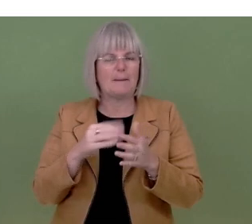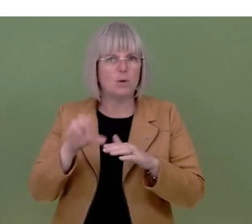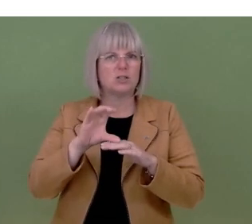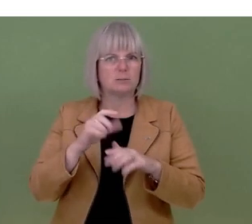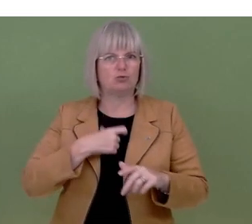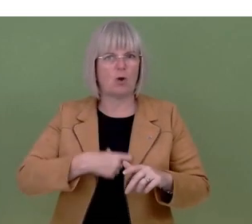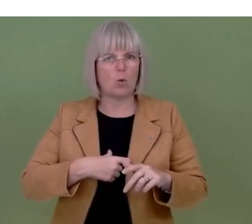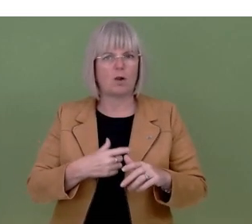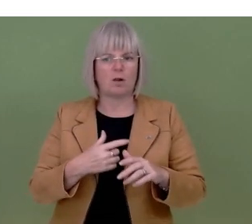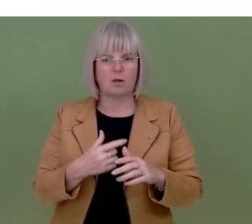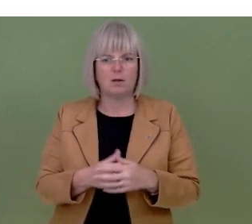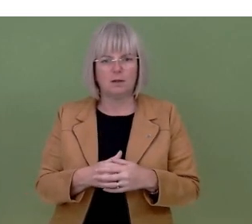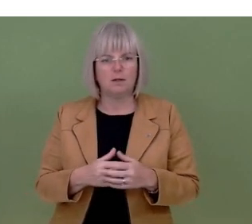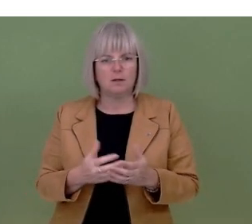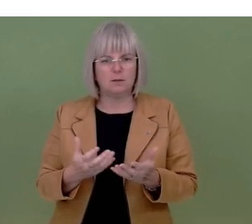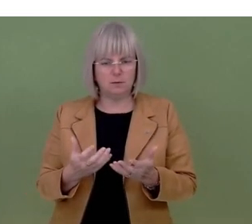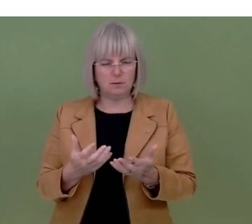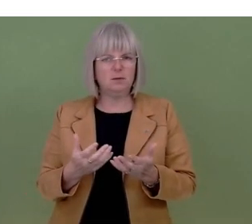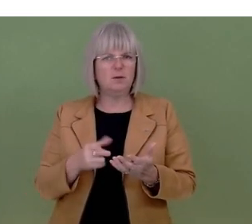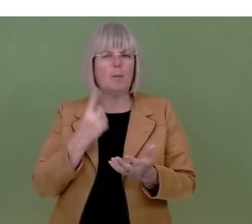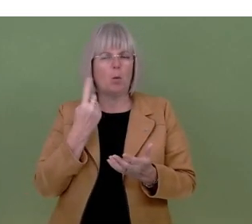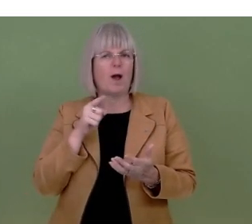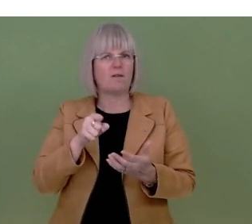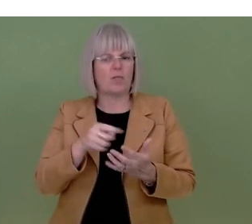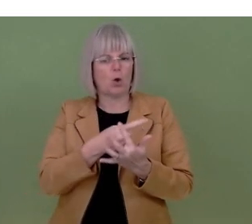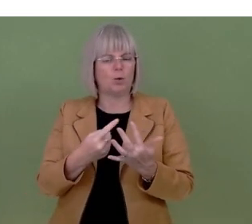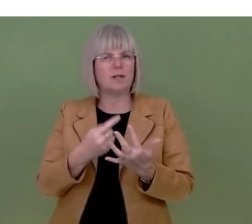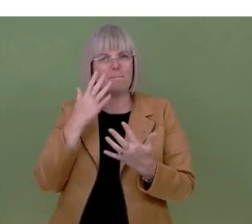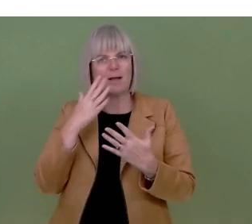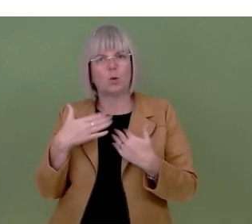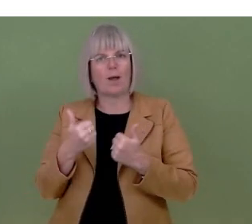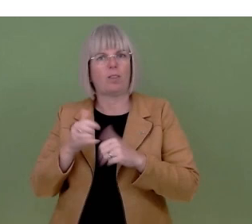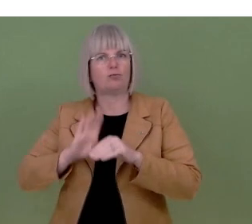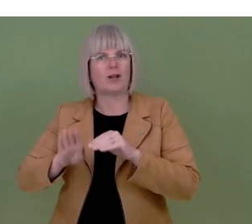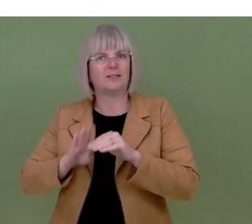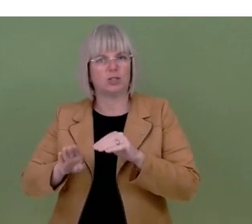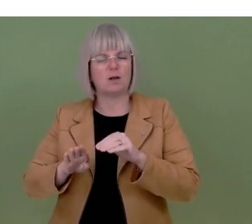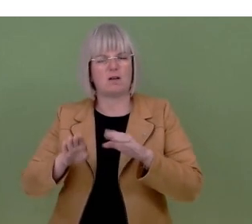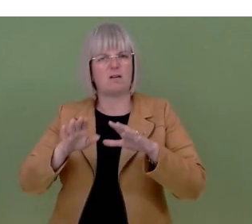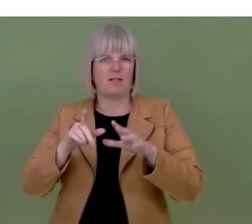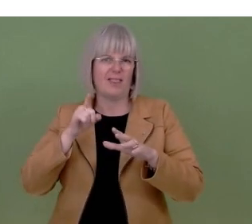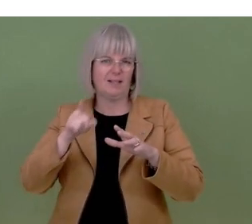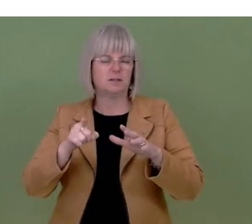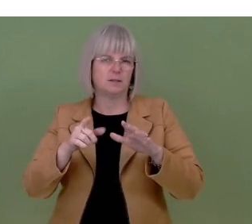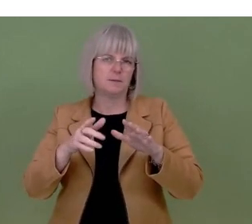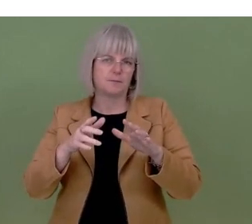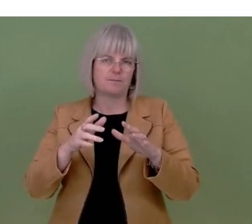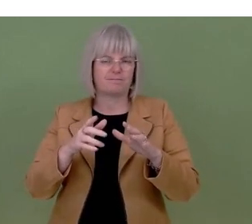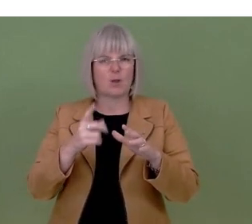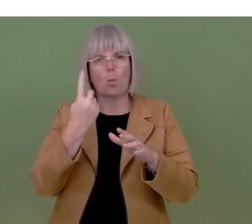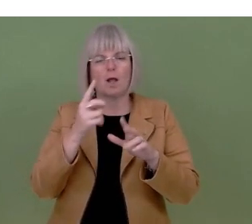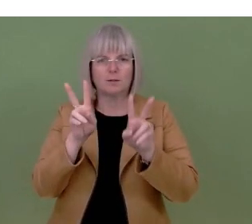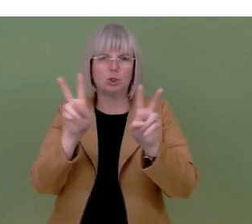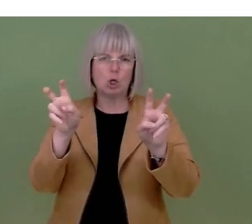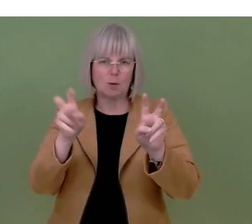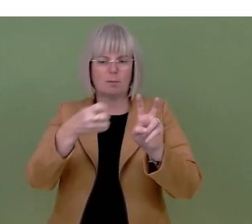those roles is a mental health practitioner. So mental health practitioner is an umbrella term for a range of mental health people who work in mental